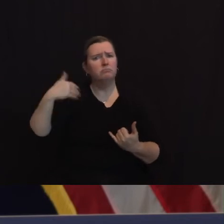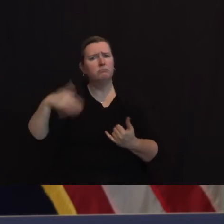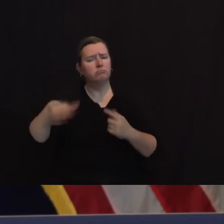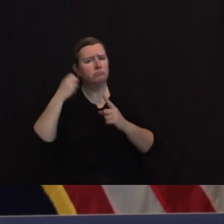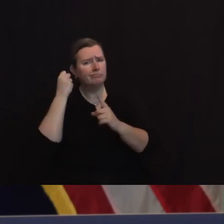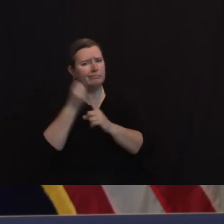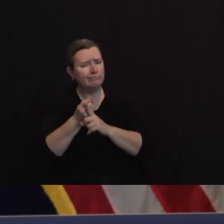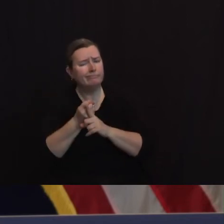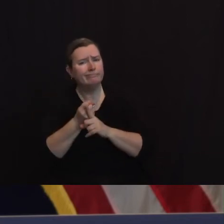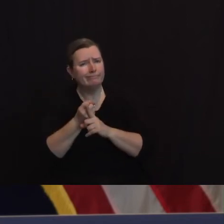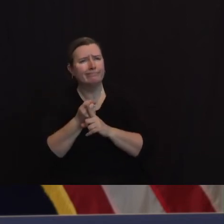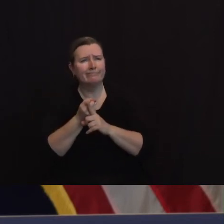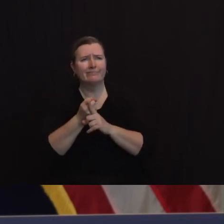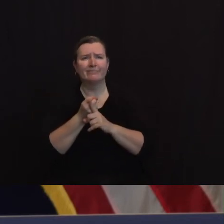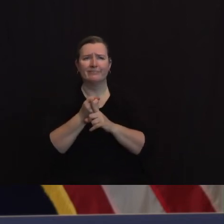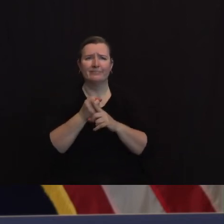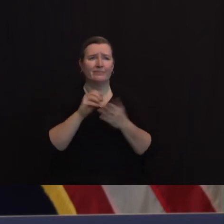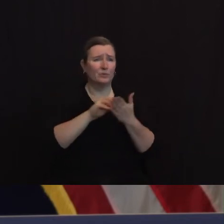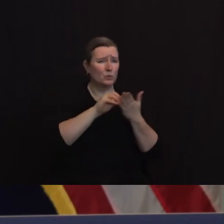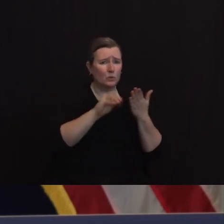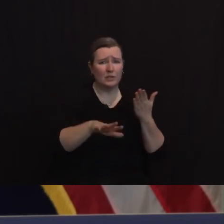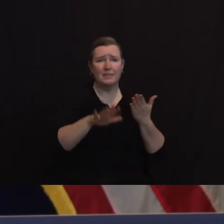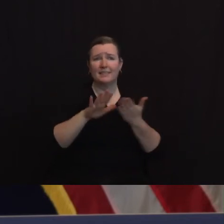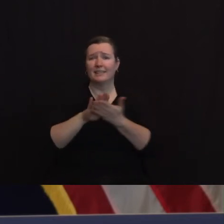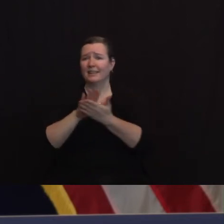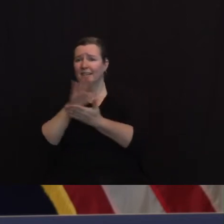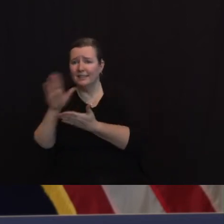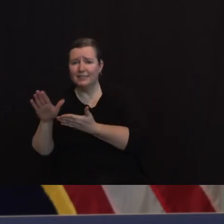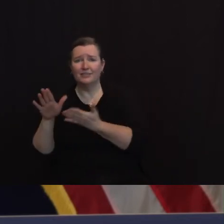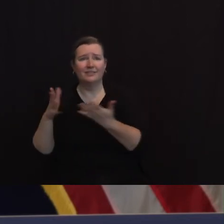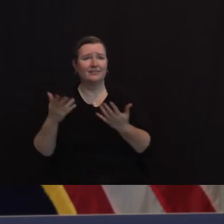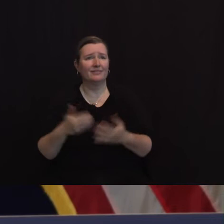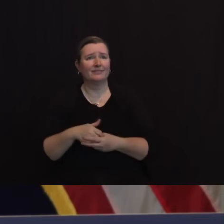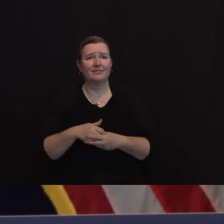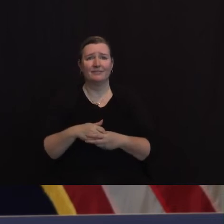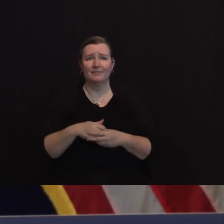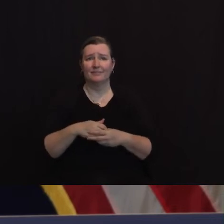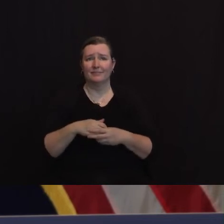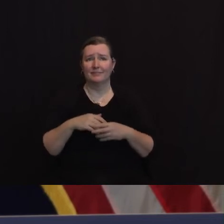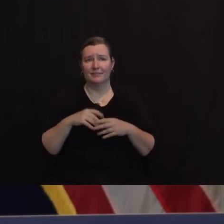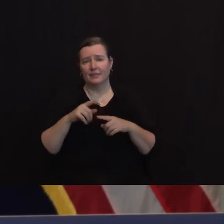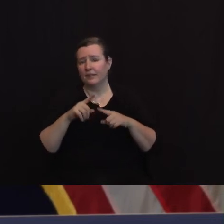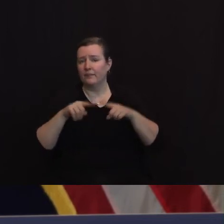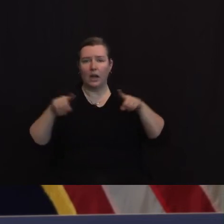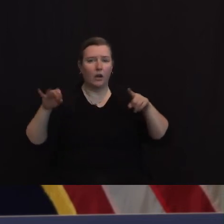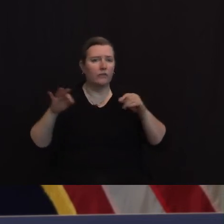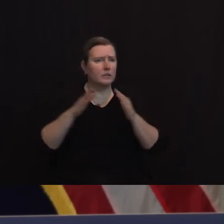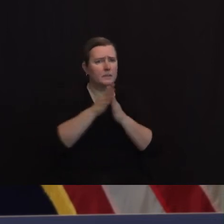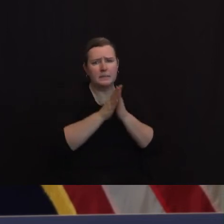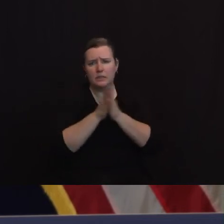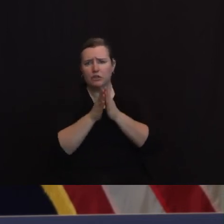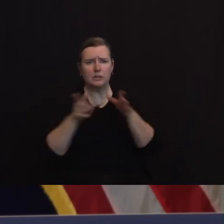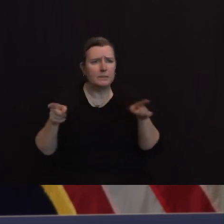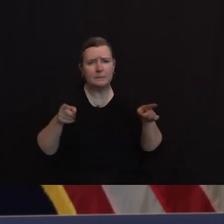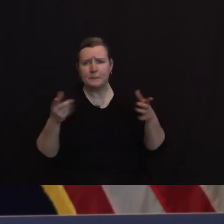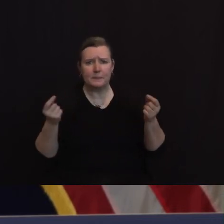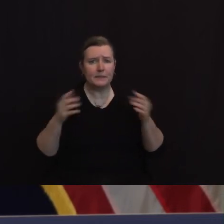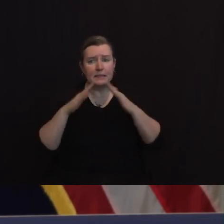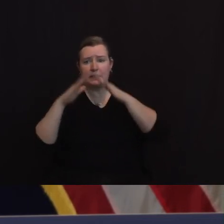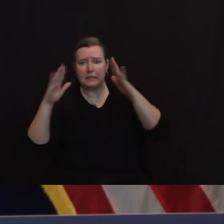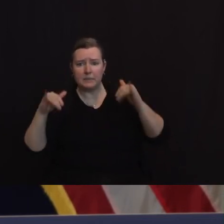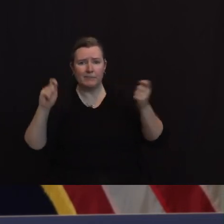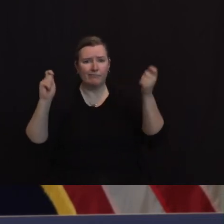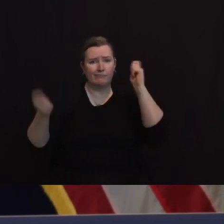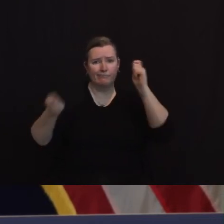attend. Grant initiatives will help institutions develop system-wide reforms that pave the way for long-term progress in achieving